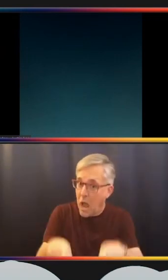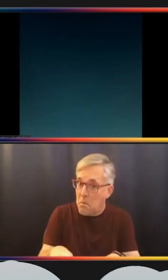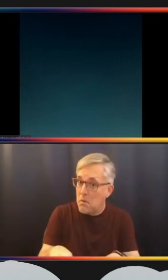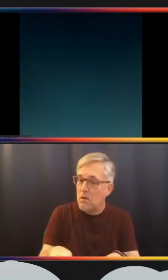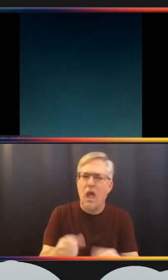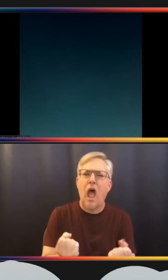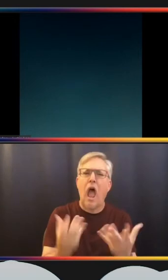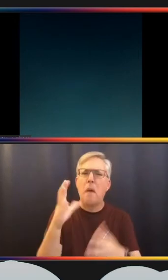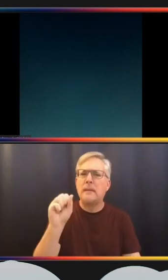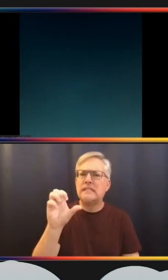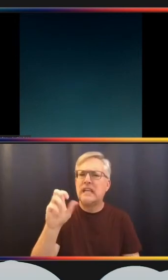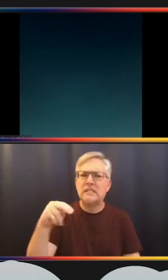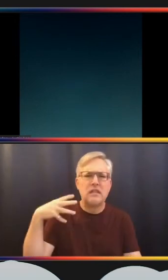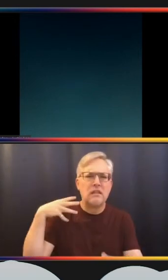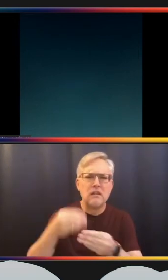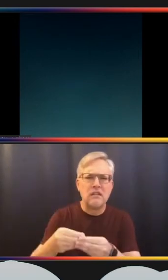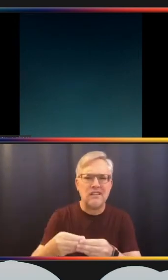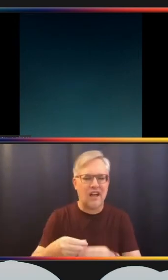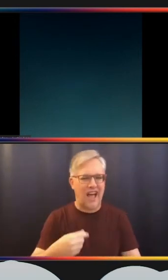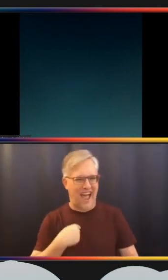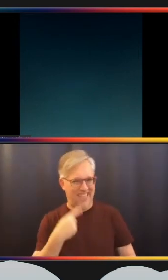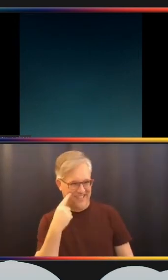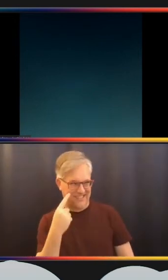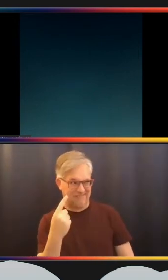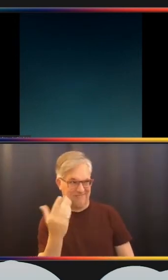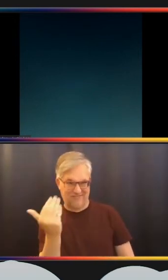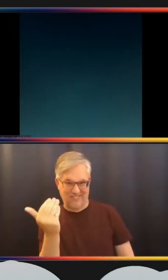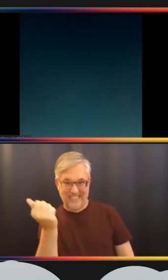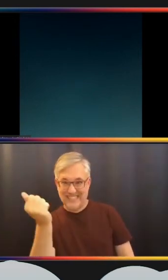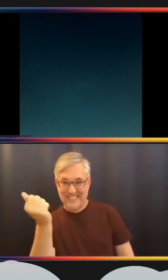16. Whoa. It's so good.